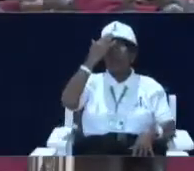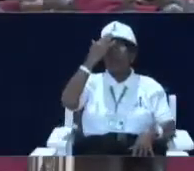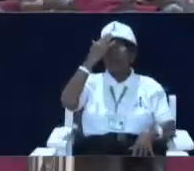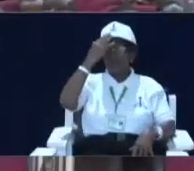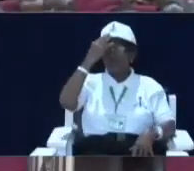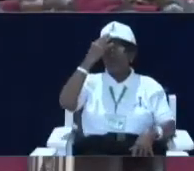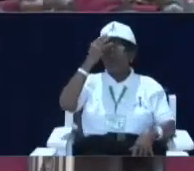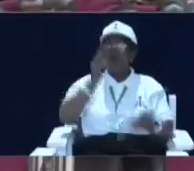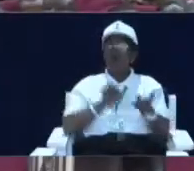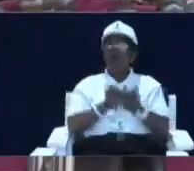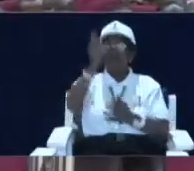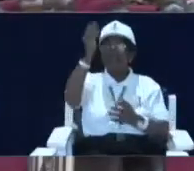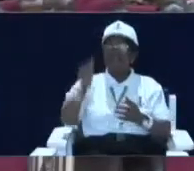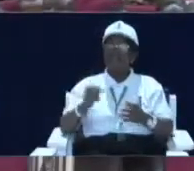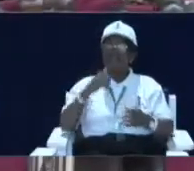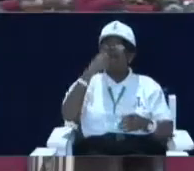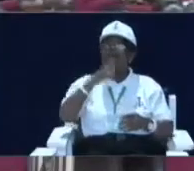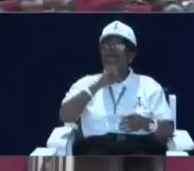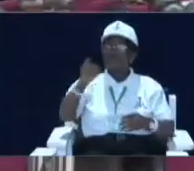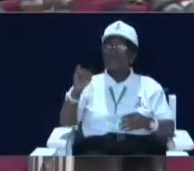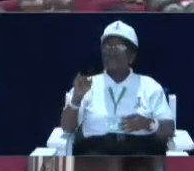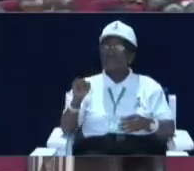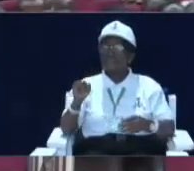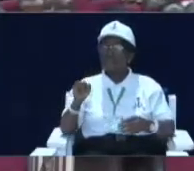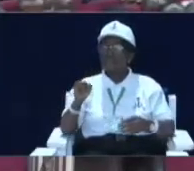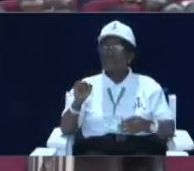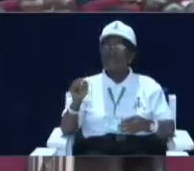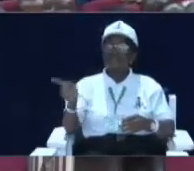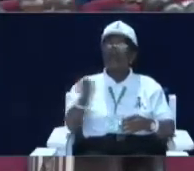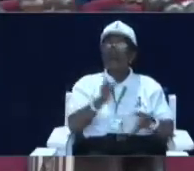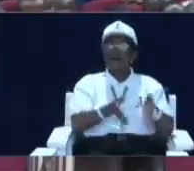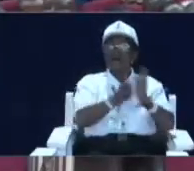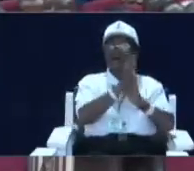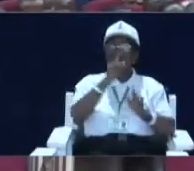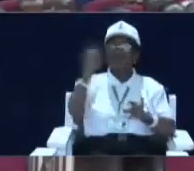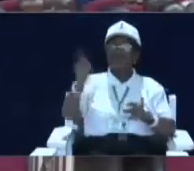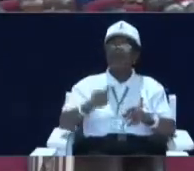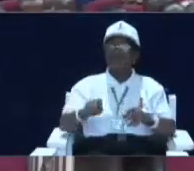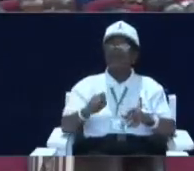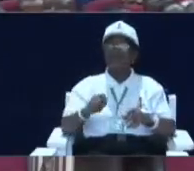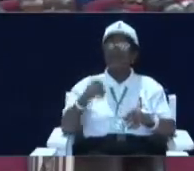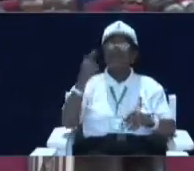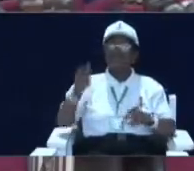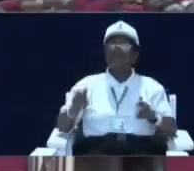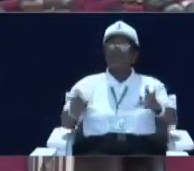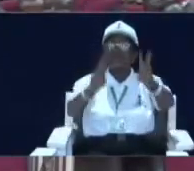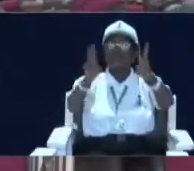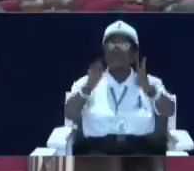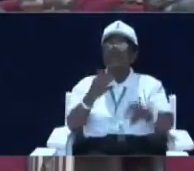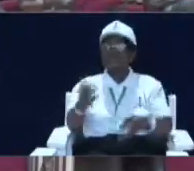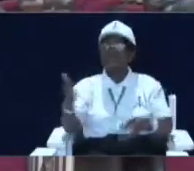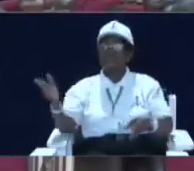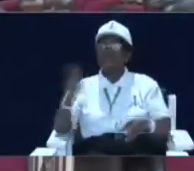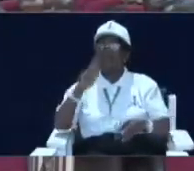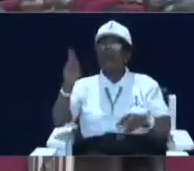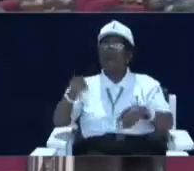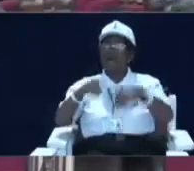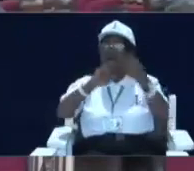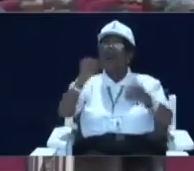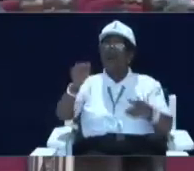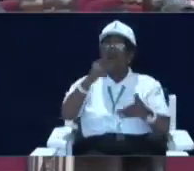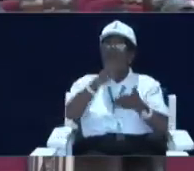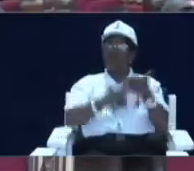honestly speaking, one could ask the question, the way things are going, what's going to happen when you